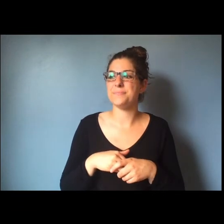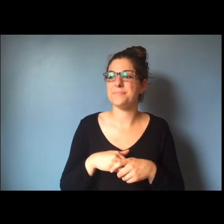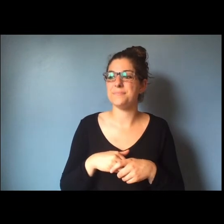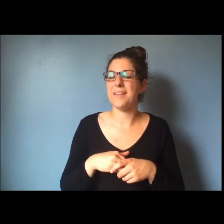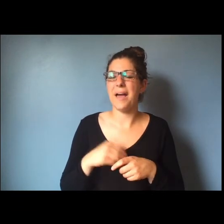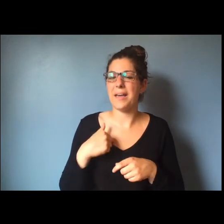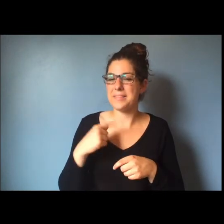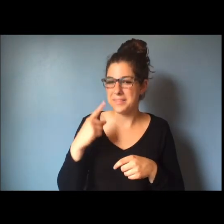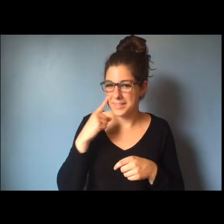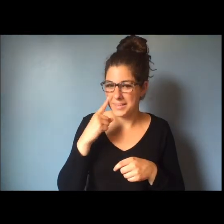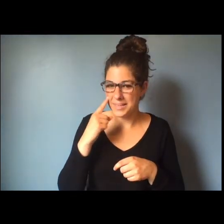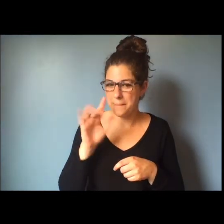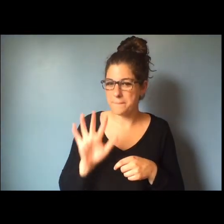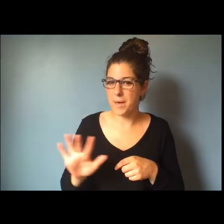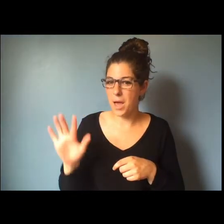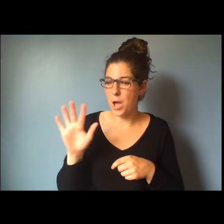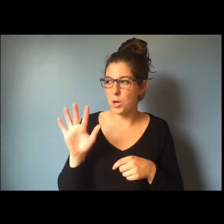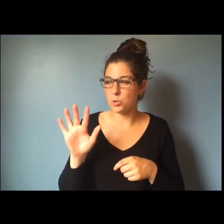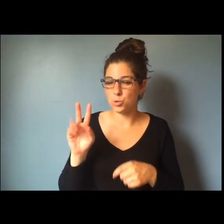I think about